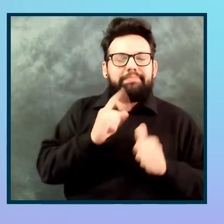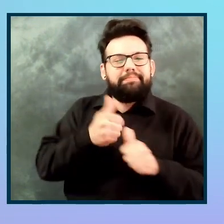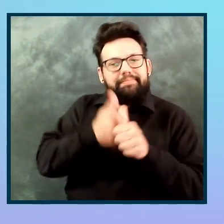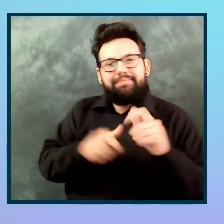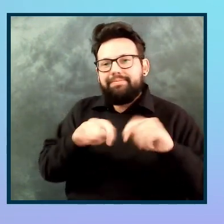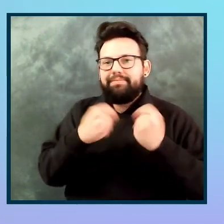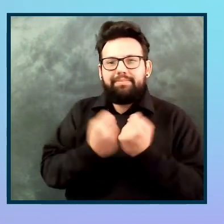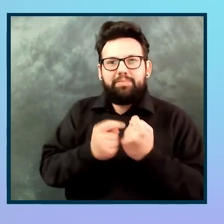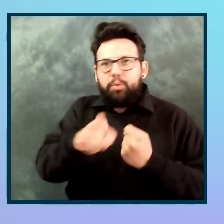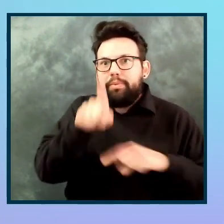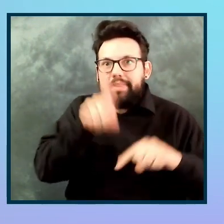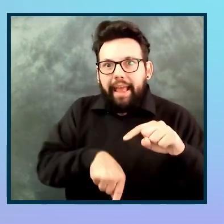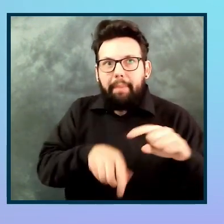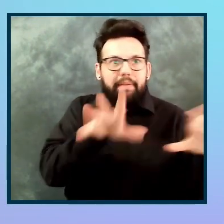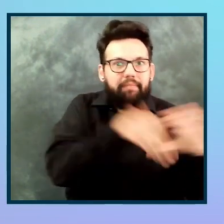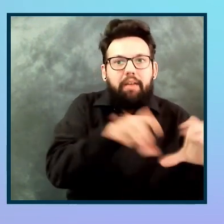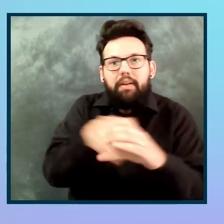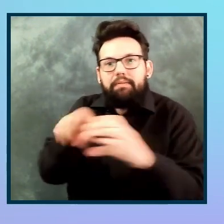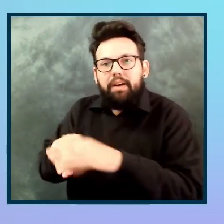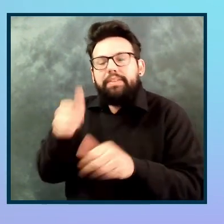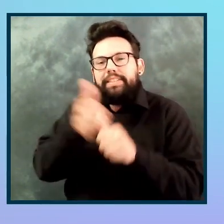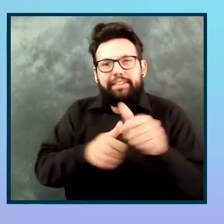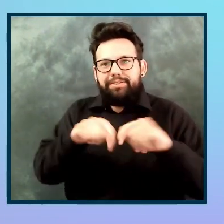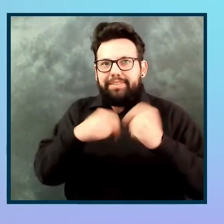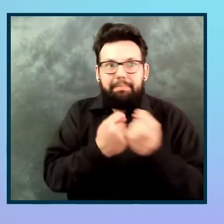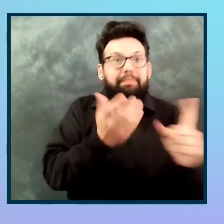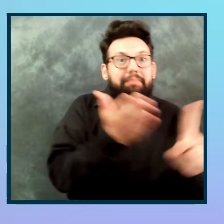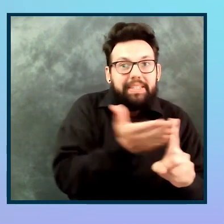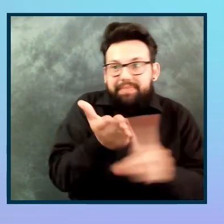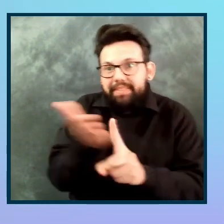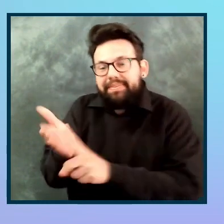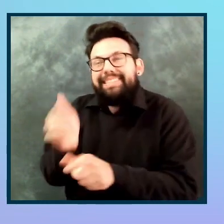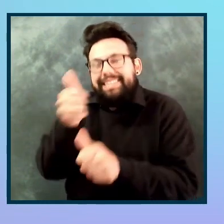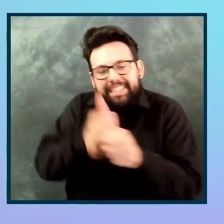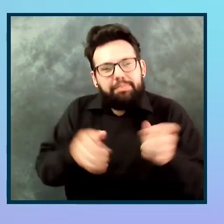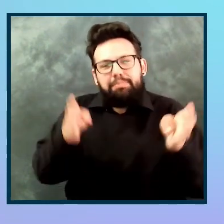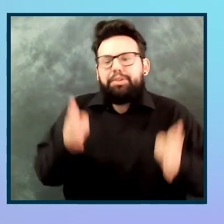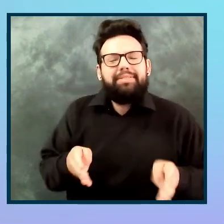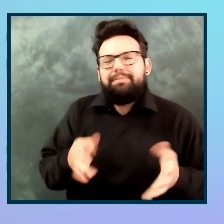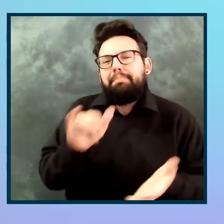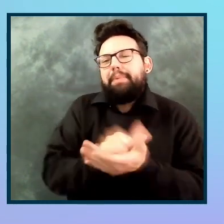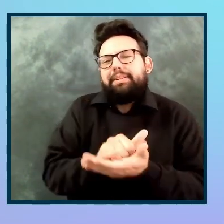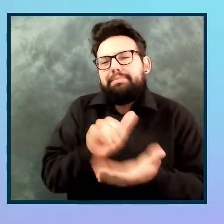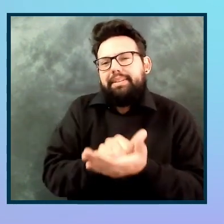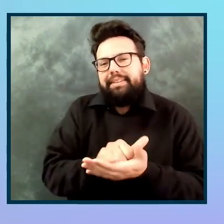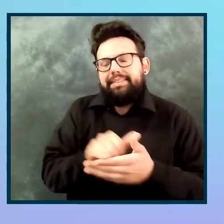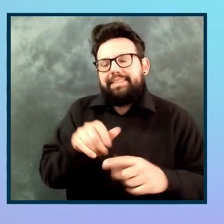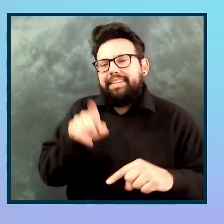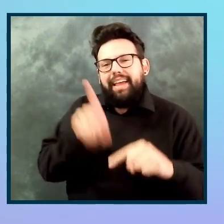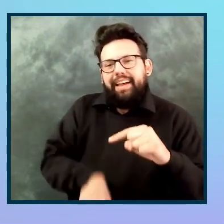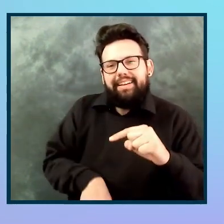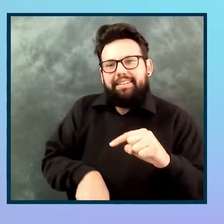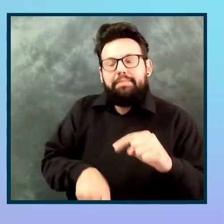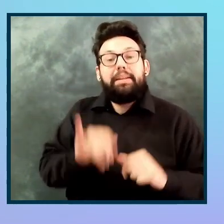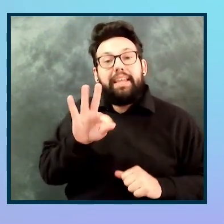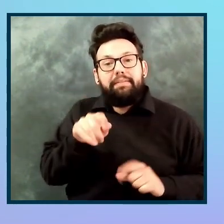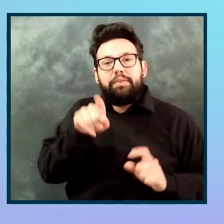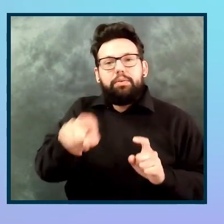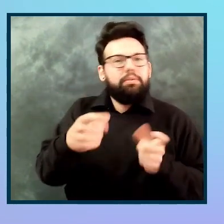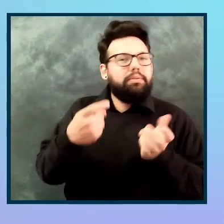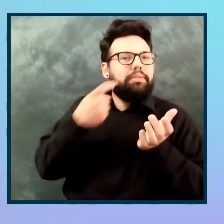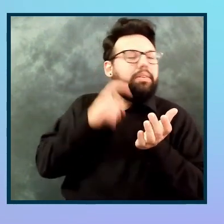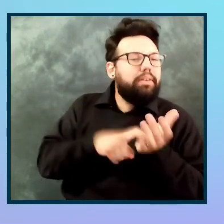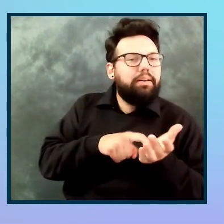to be everywhere all the time, and you're not going to be able to convince every single person that we need to do this work. But if you can identify,